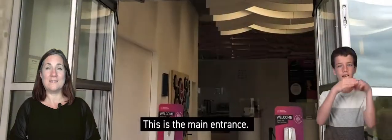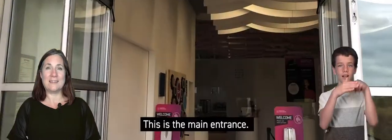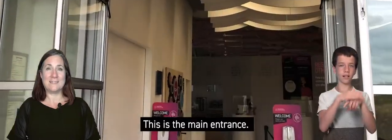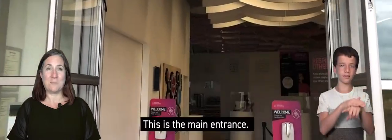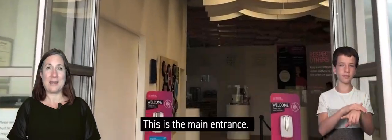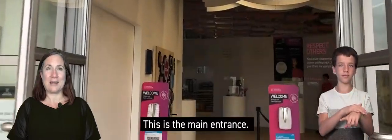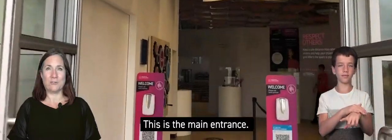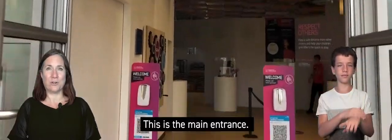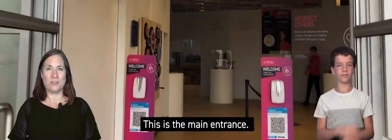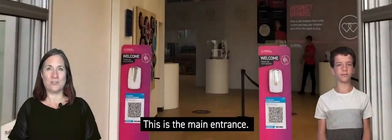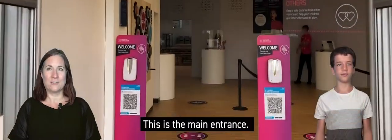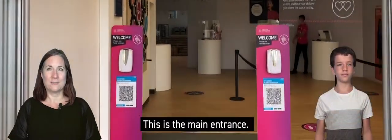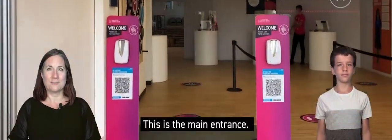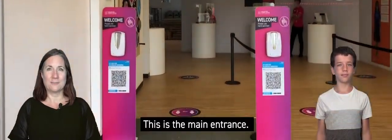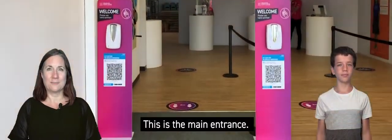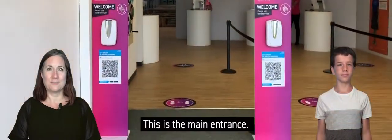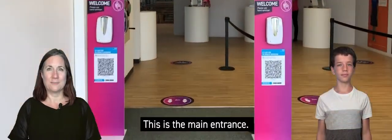This is the main entrance.